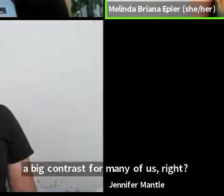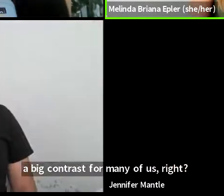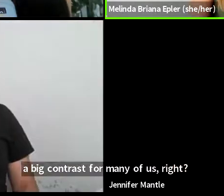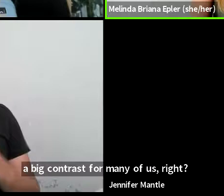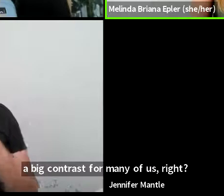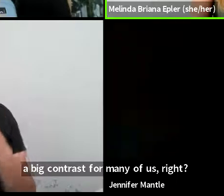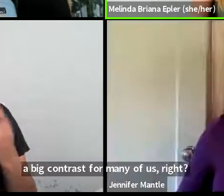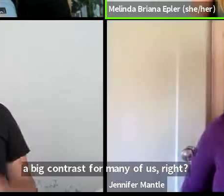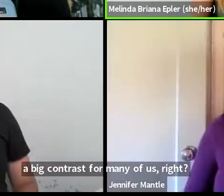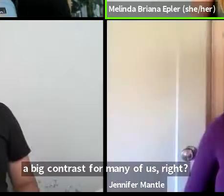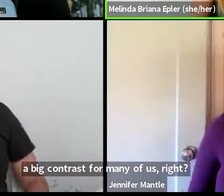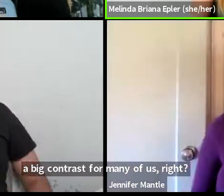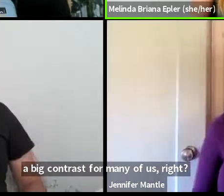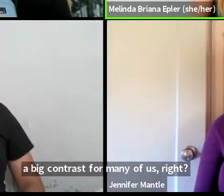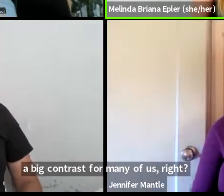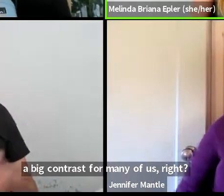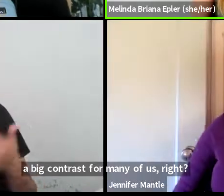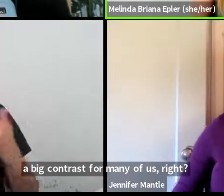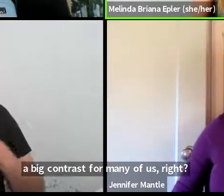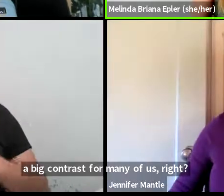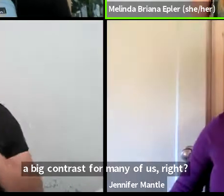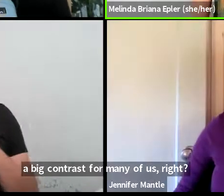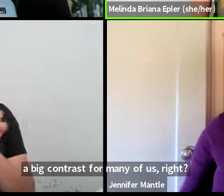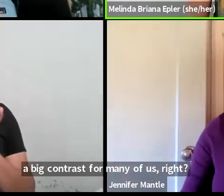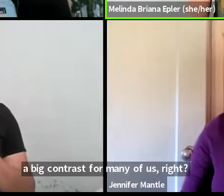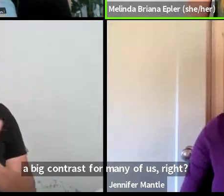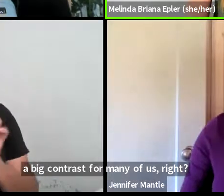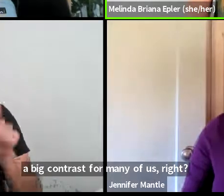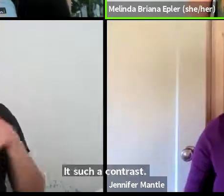So fine tune your mute button.